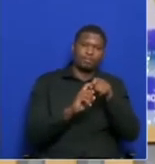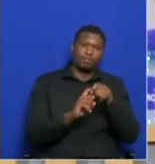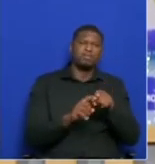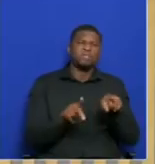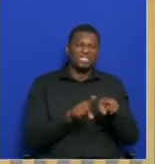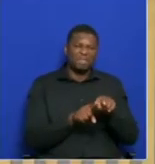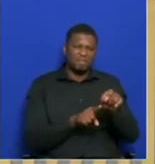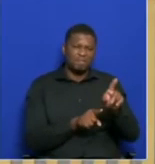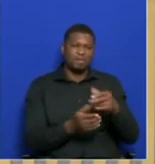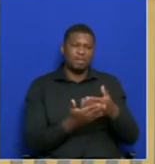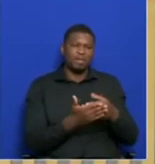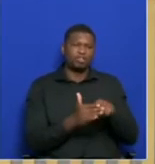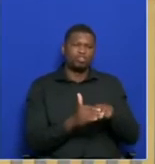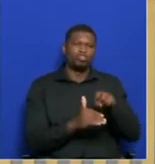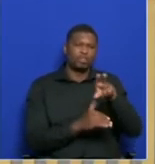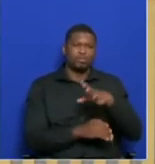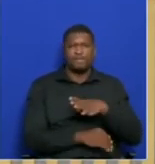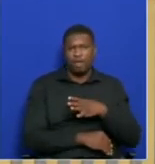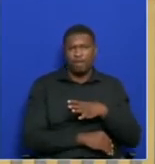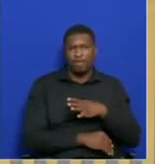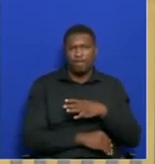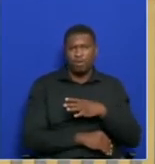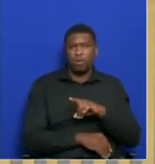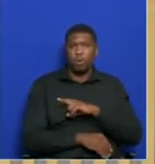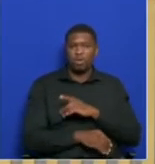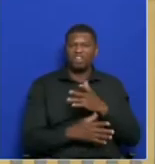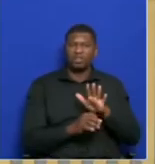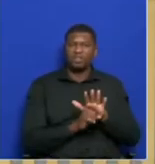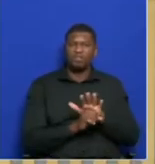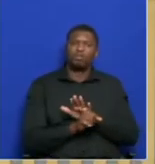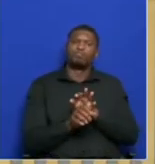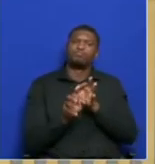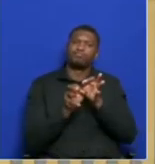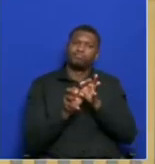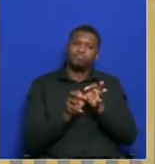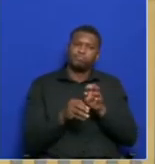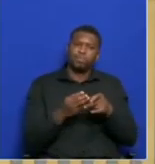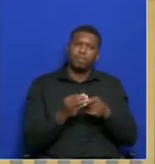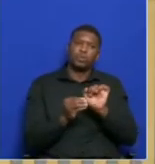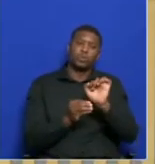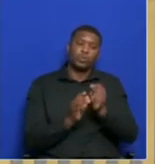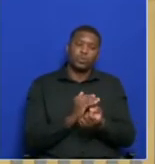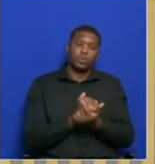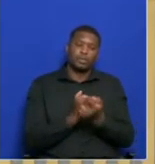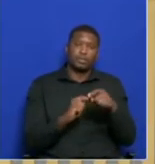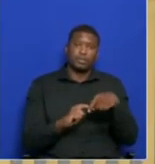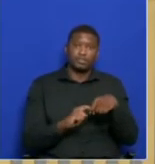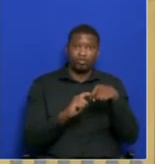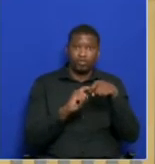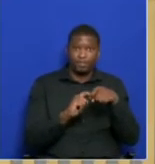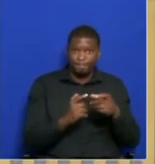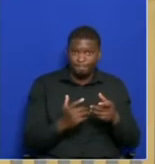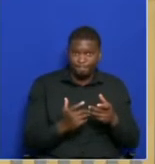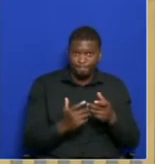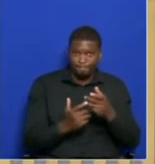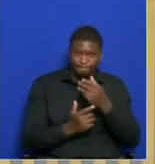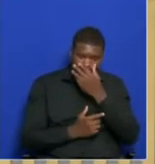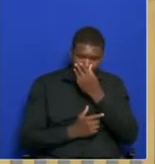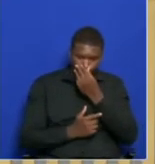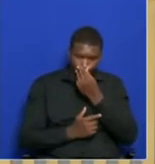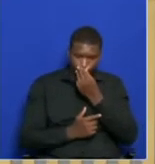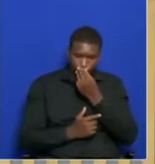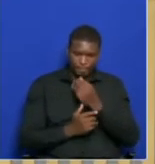Okay. you dealt at length with your suspension when you gave your testimony earlier. Thank you.